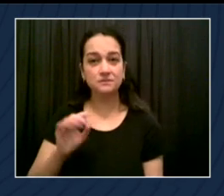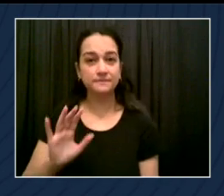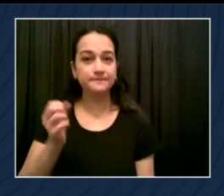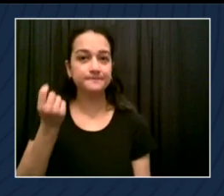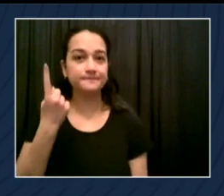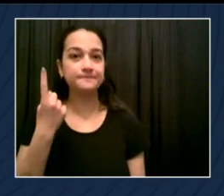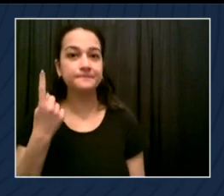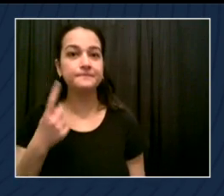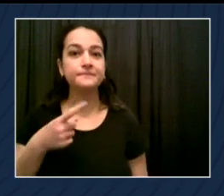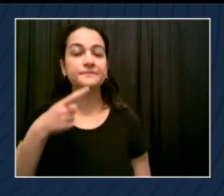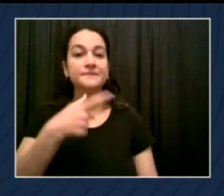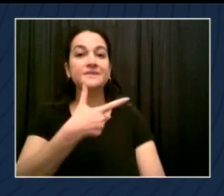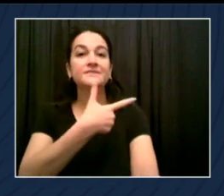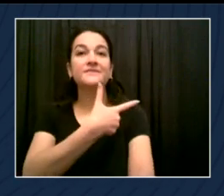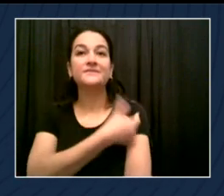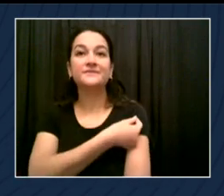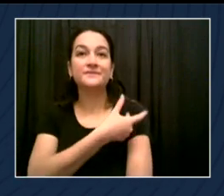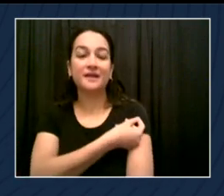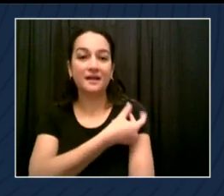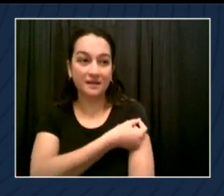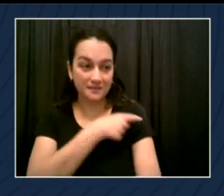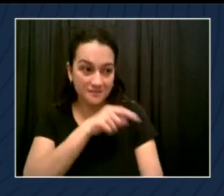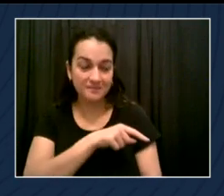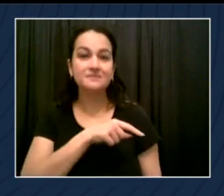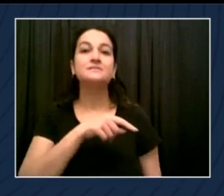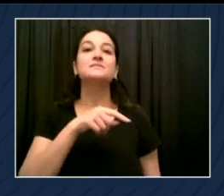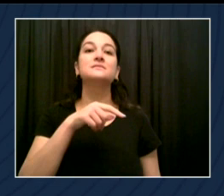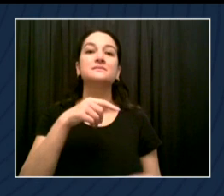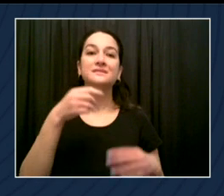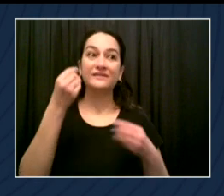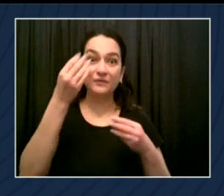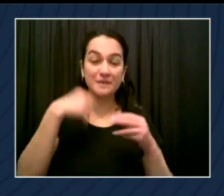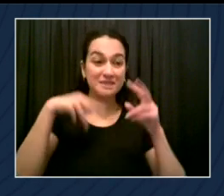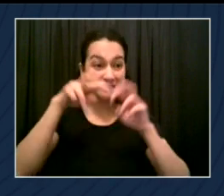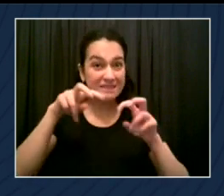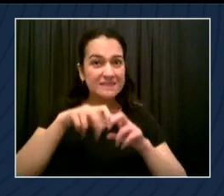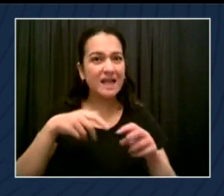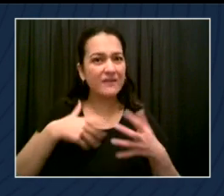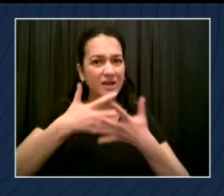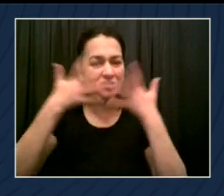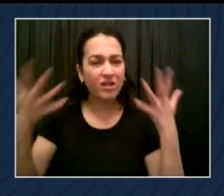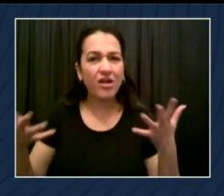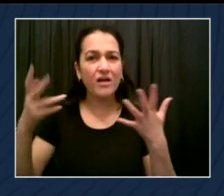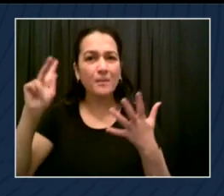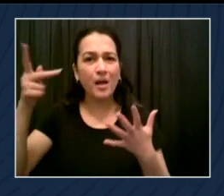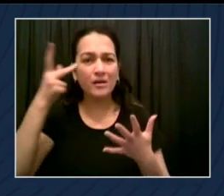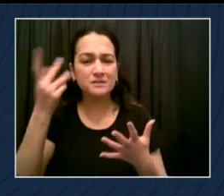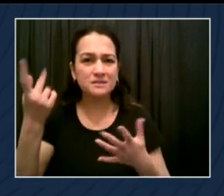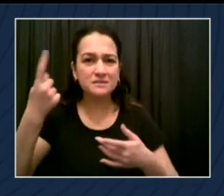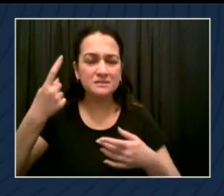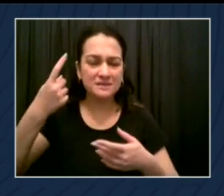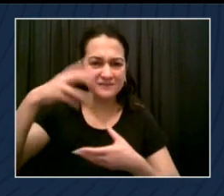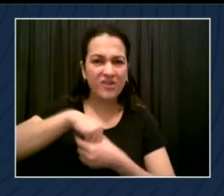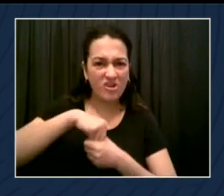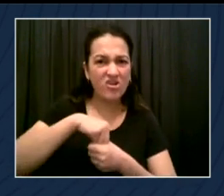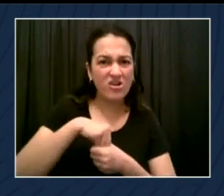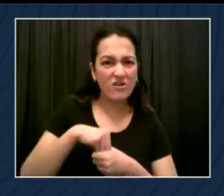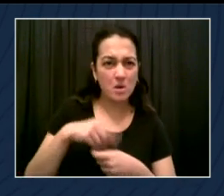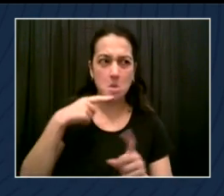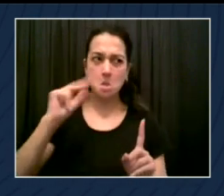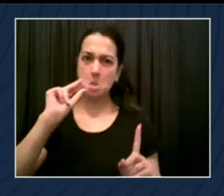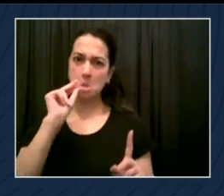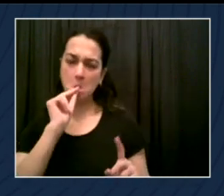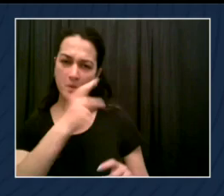rights. Employees are given the option whether to get vaccinated or to get tested on a weekly basis. They have the